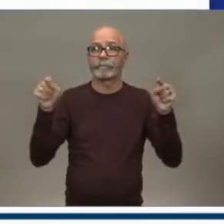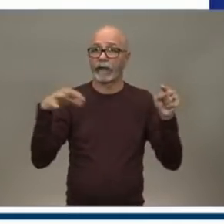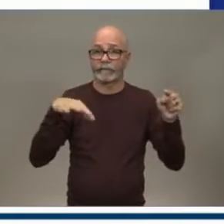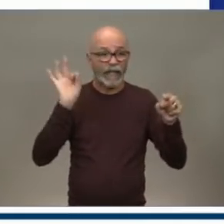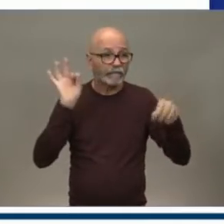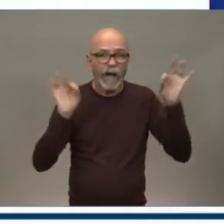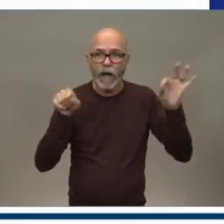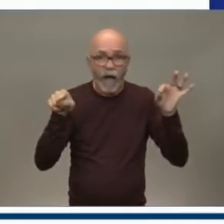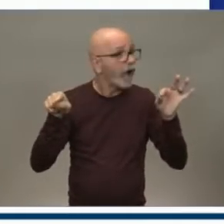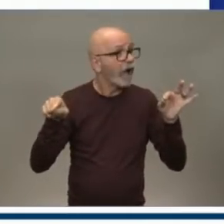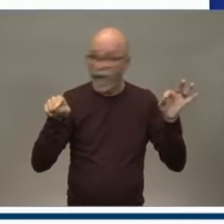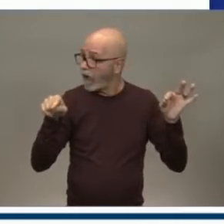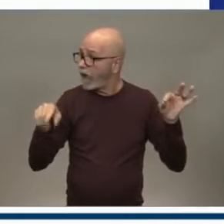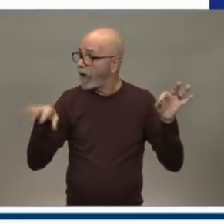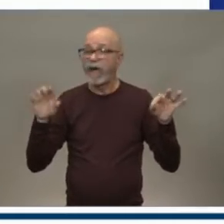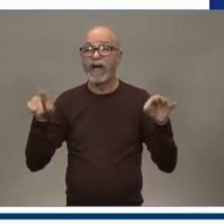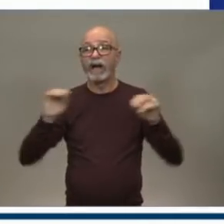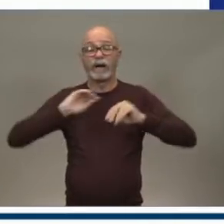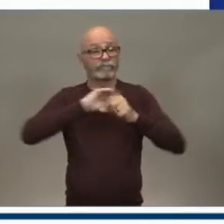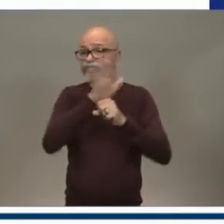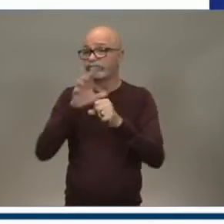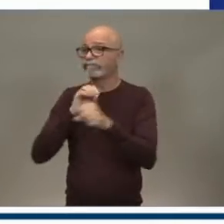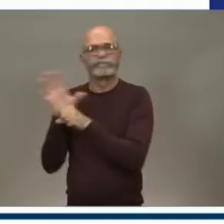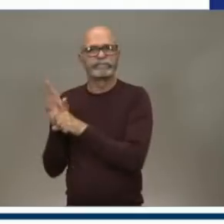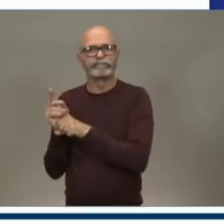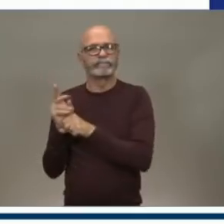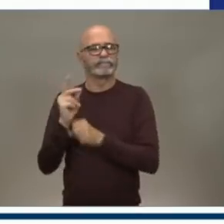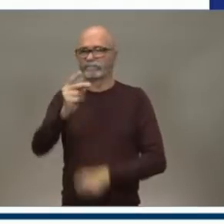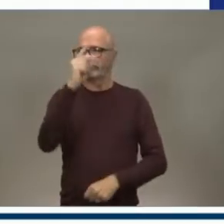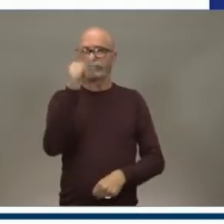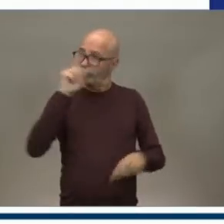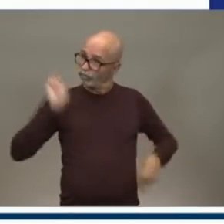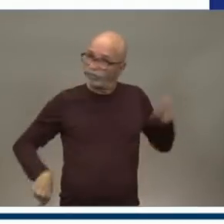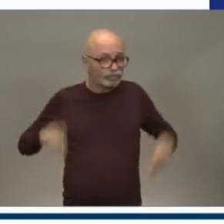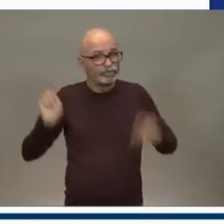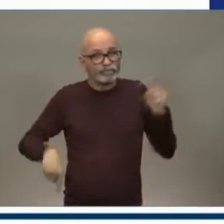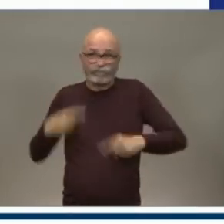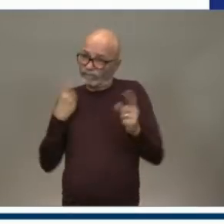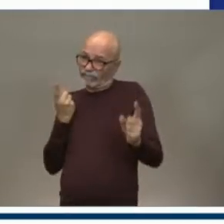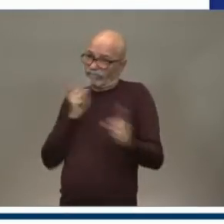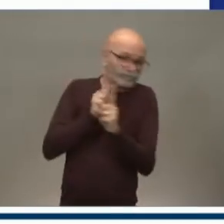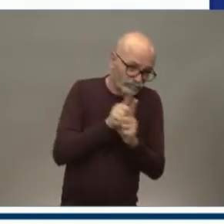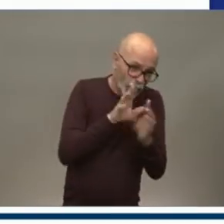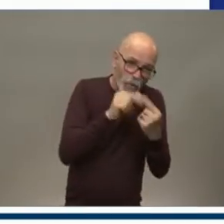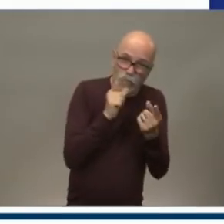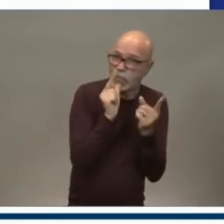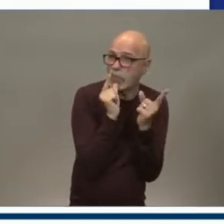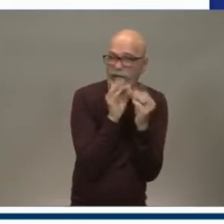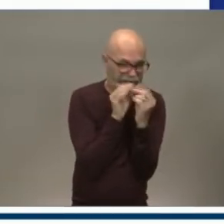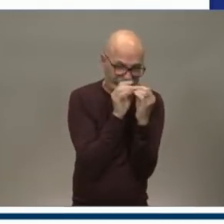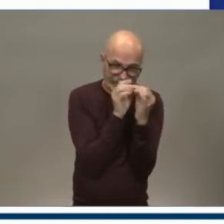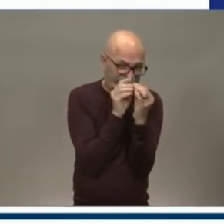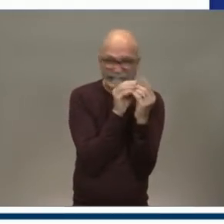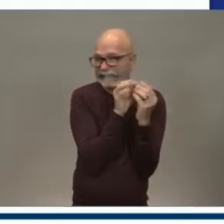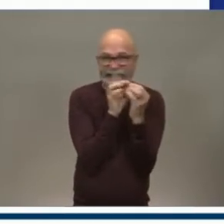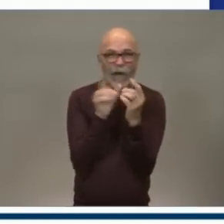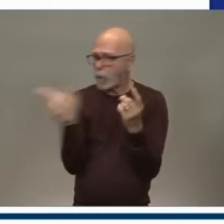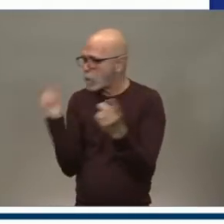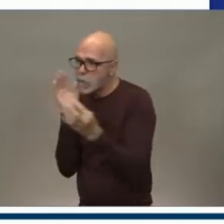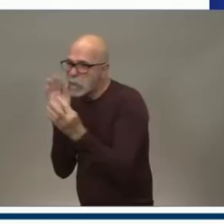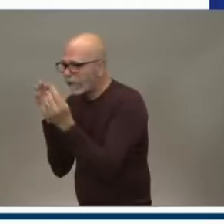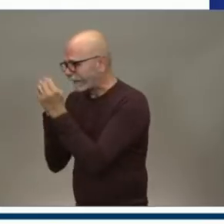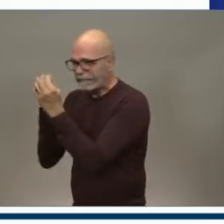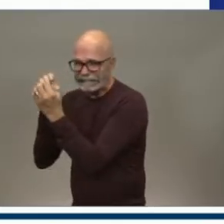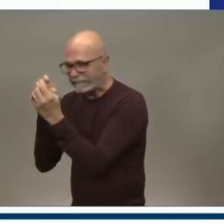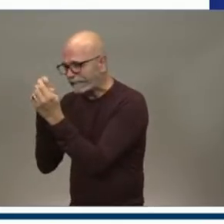it became very clear we were looking for contacts and closing classrooms down and sending those kids that would have been in contact with them home for